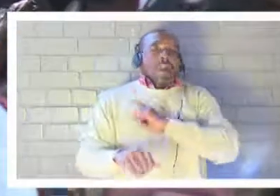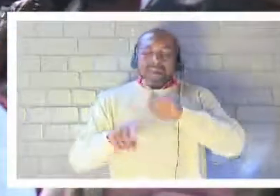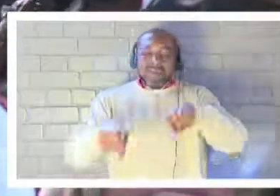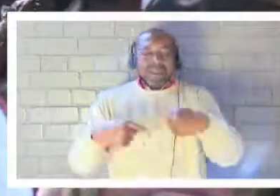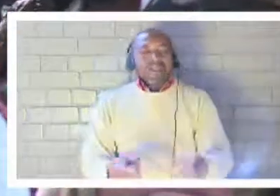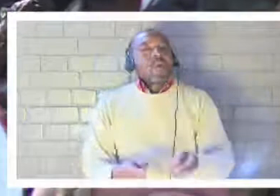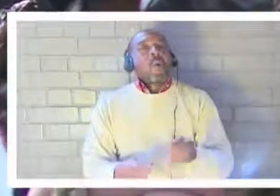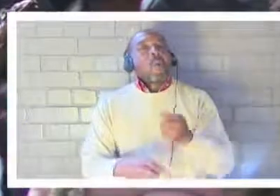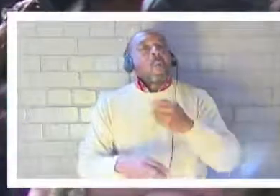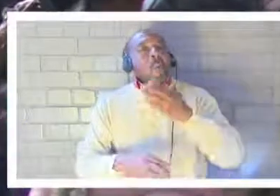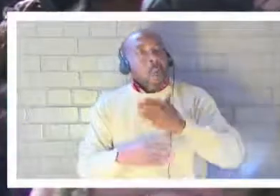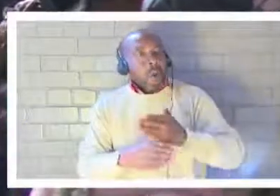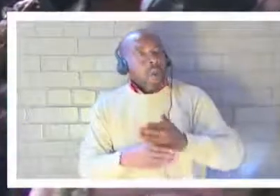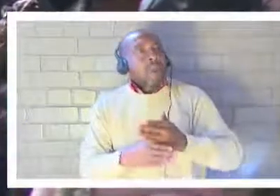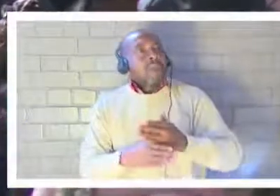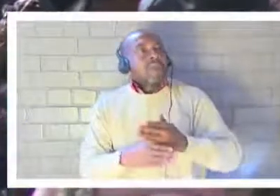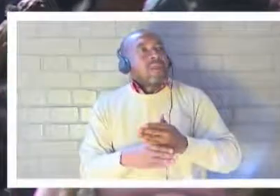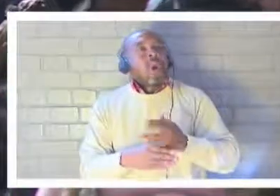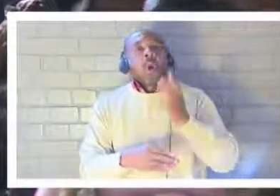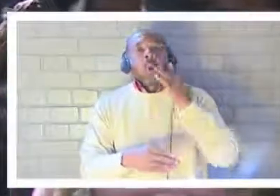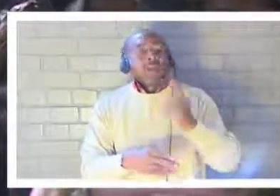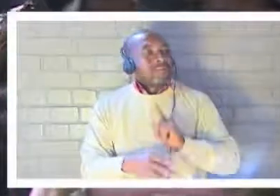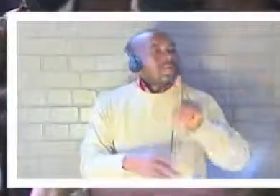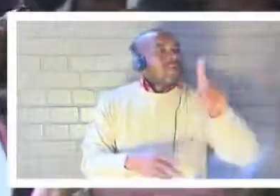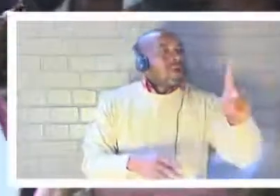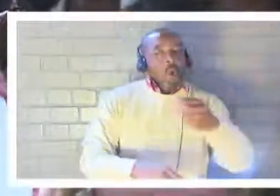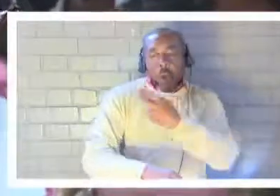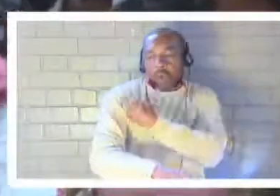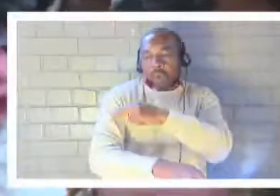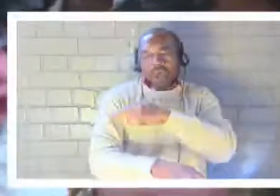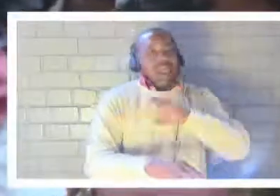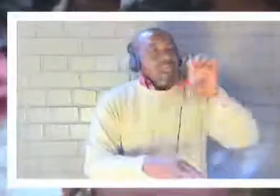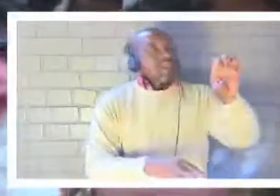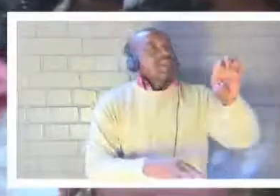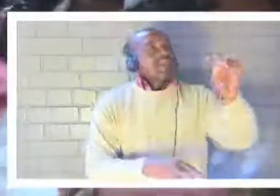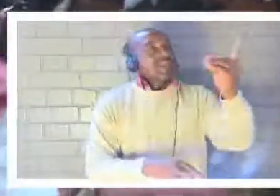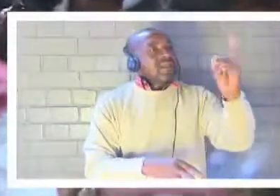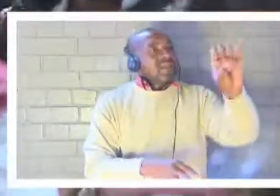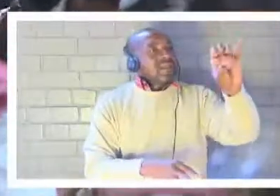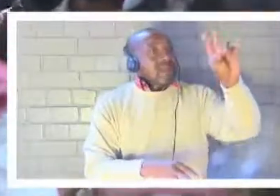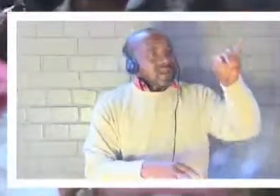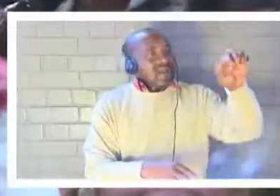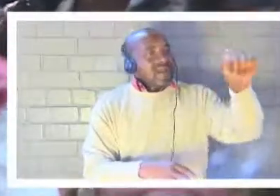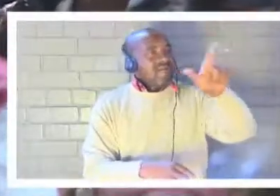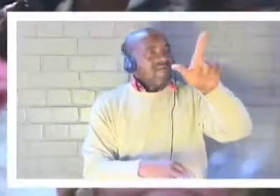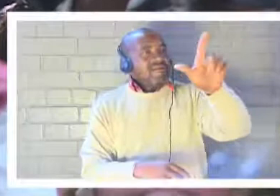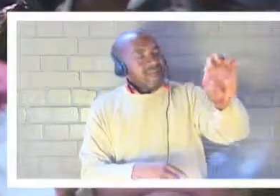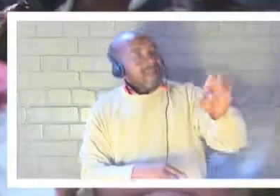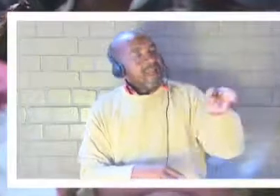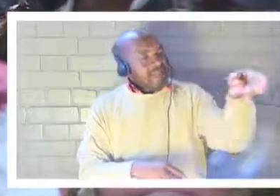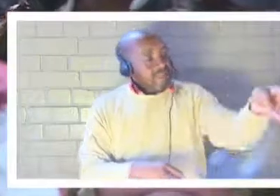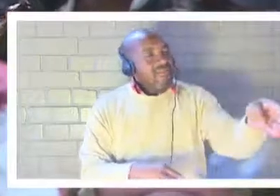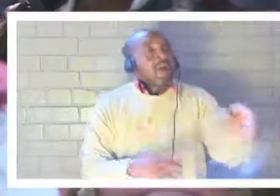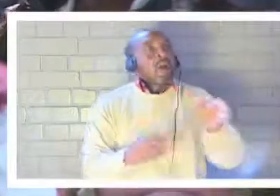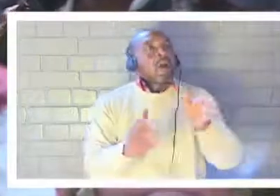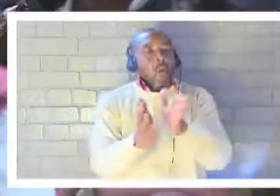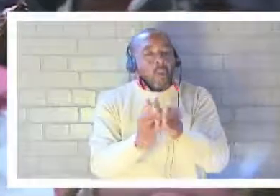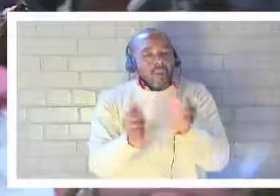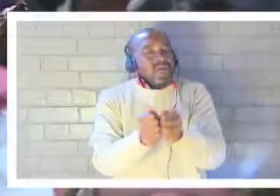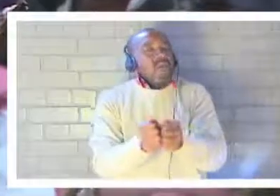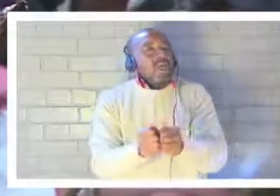the workshops at the heaters, and then they want to work overtime from Saturday, Sunday, and they get paid for